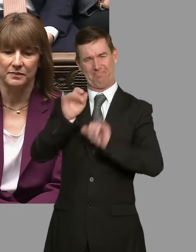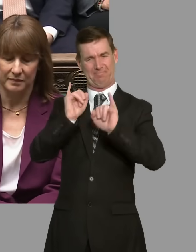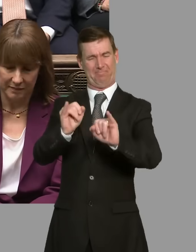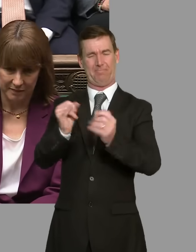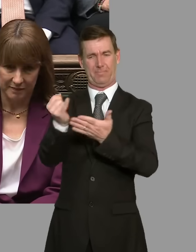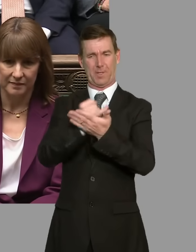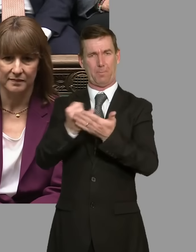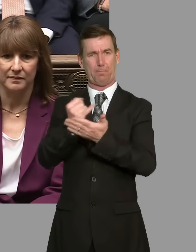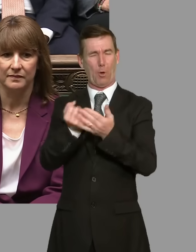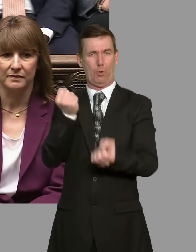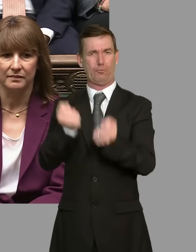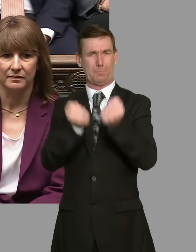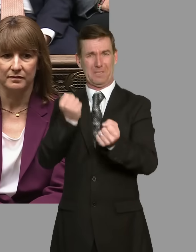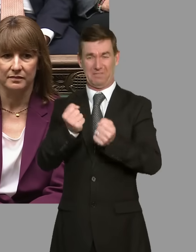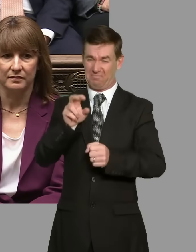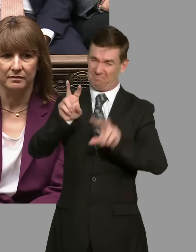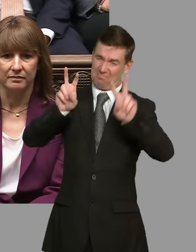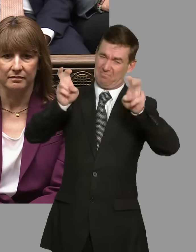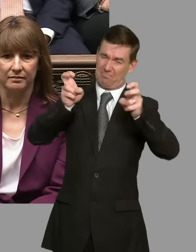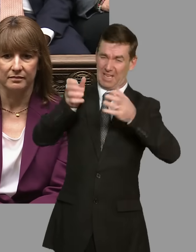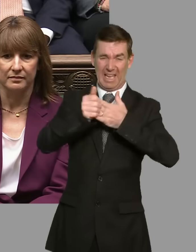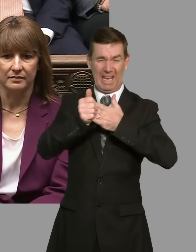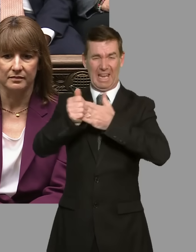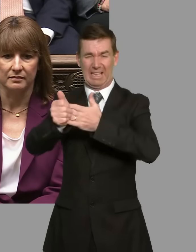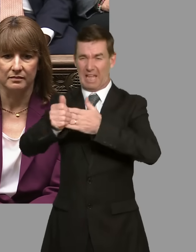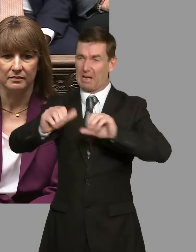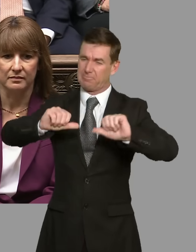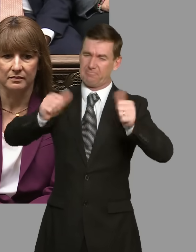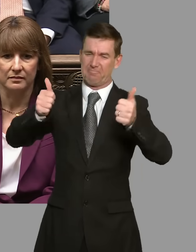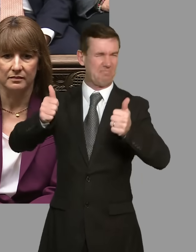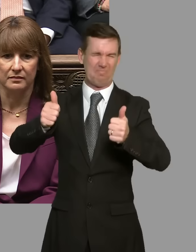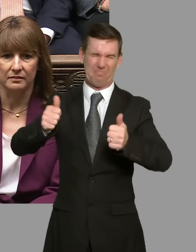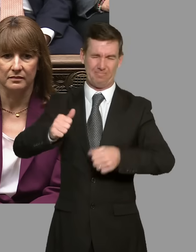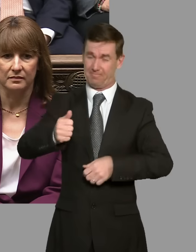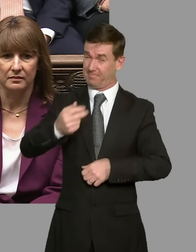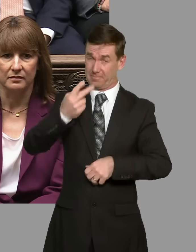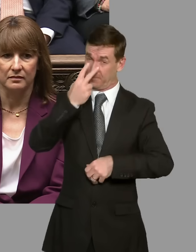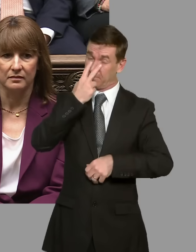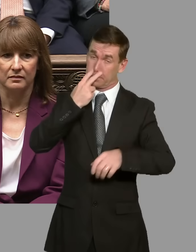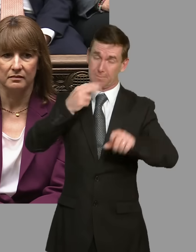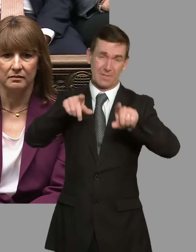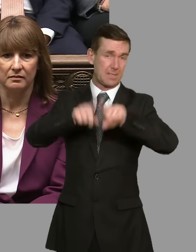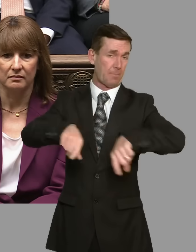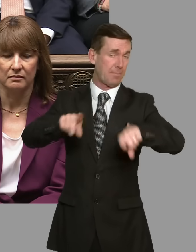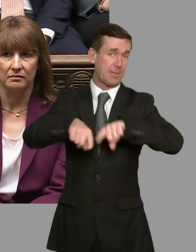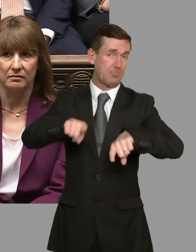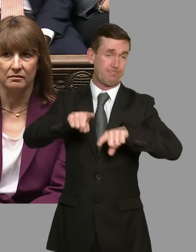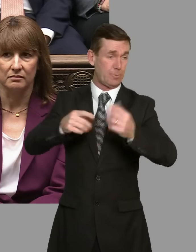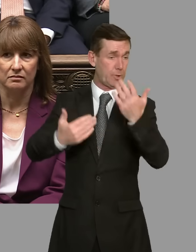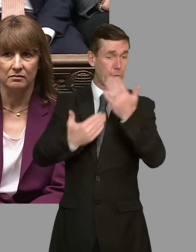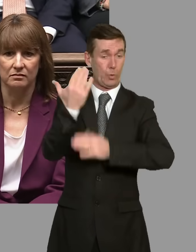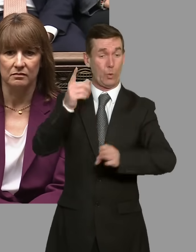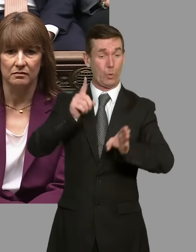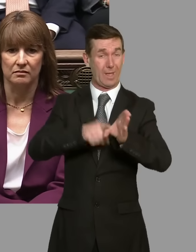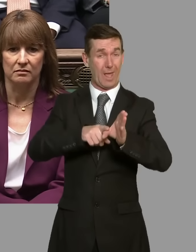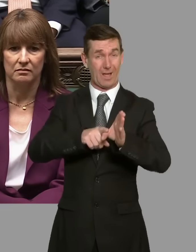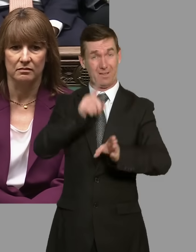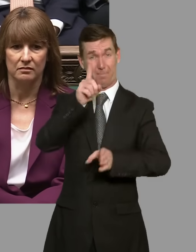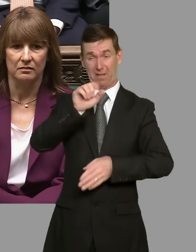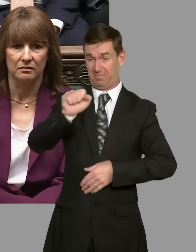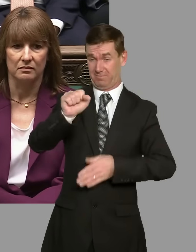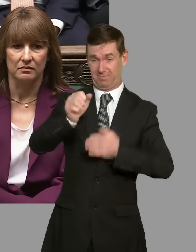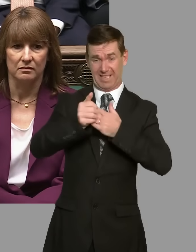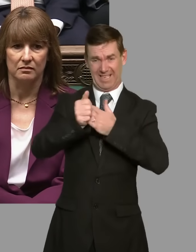The same old. It's a new year, but the Leader of the Opposition's got absolutely nothing to offer the country. She is totally